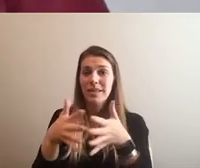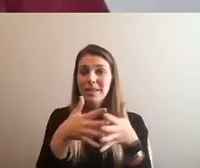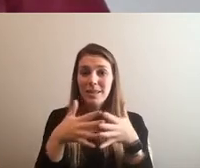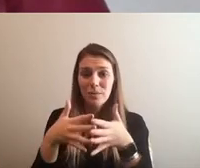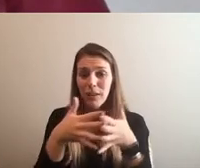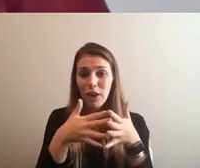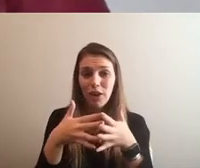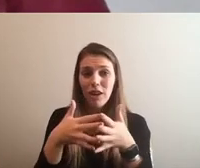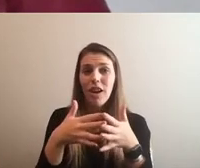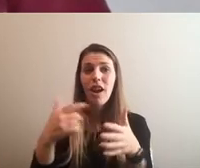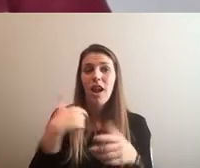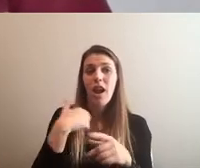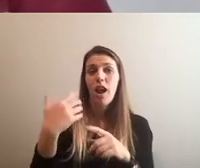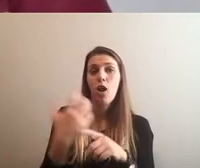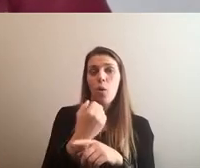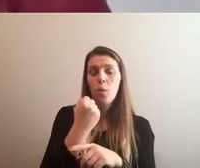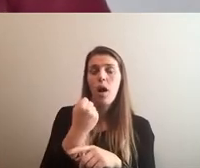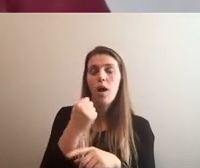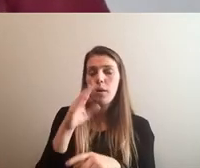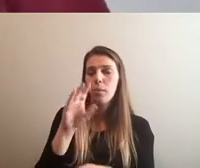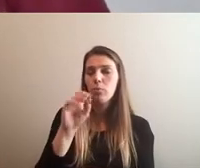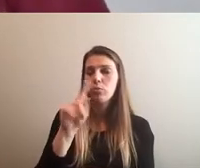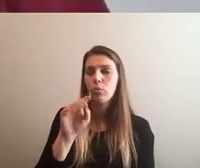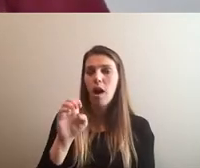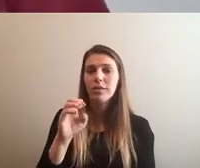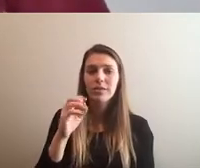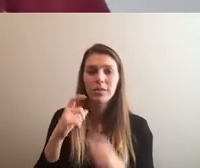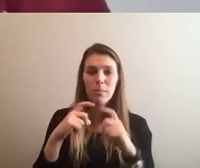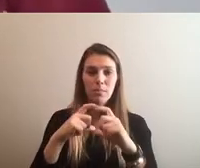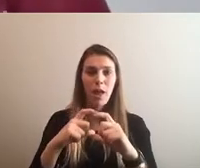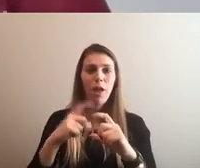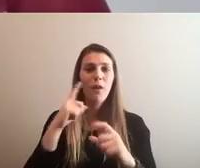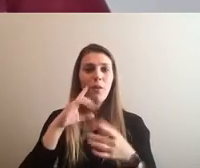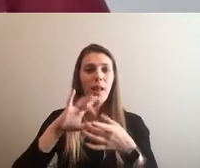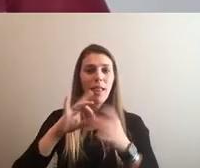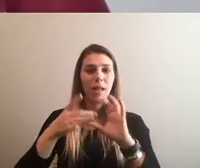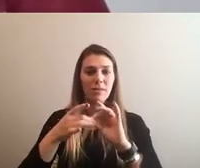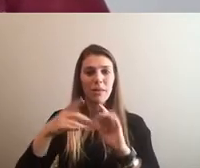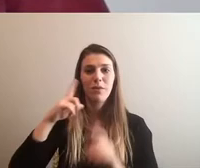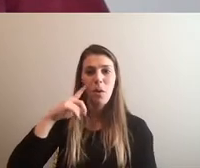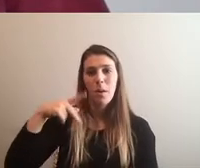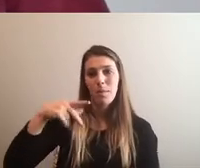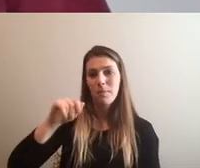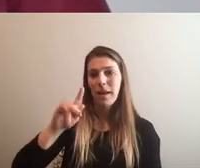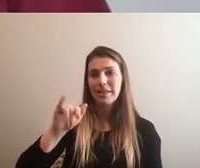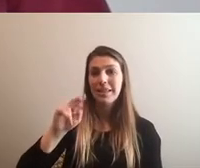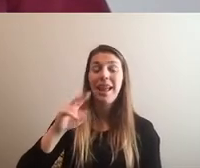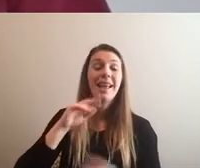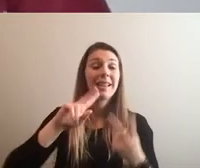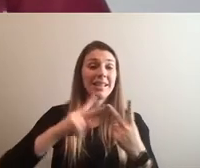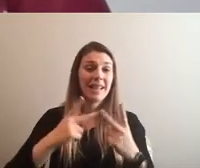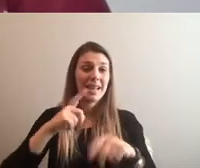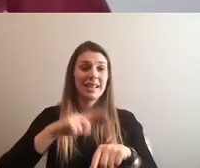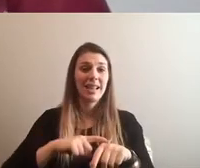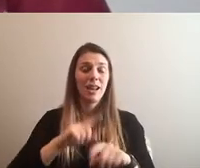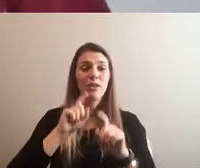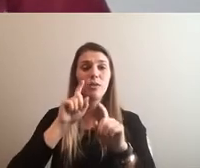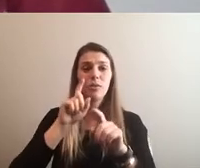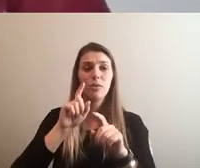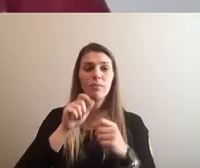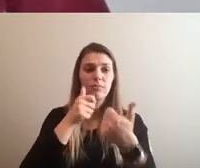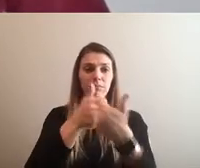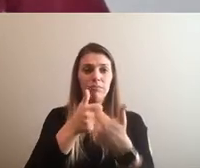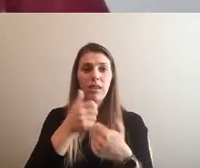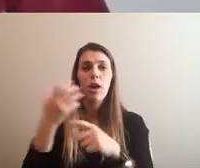I won a bronze medal for Olympics Pakistan. And for the second time, I went to Athens and I